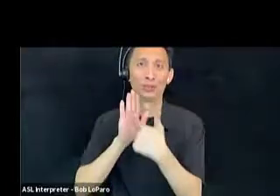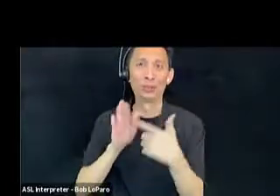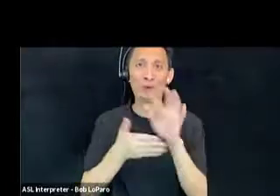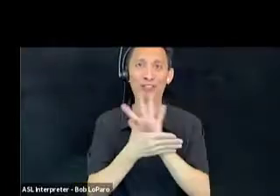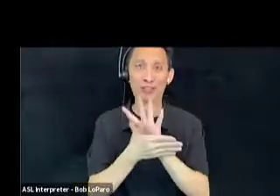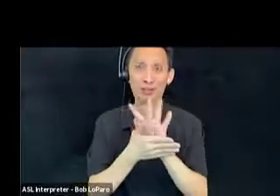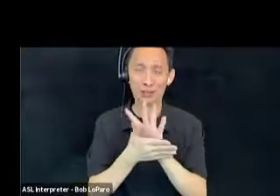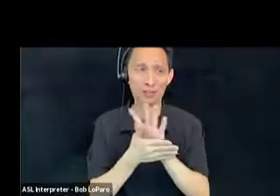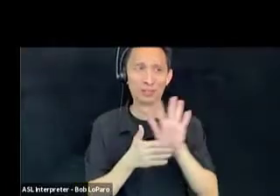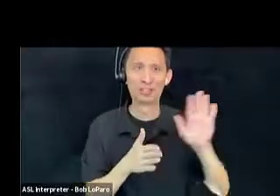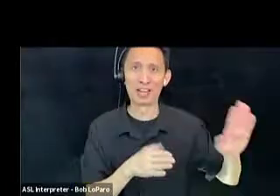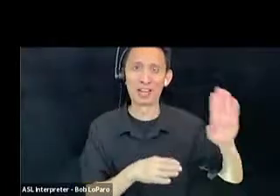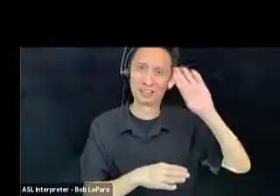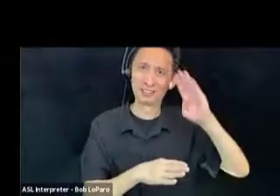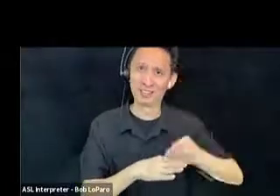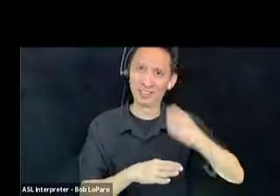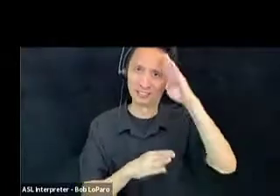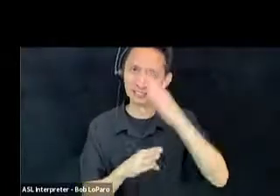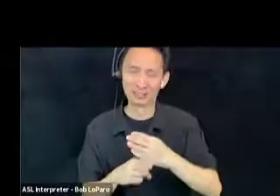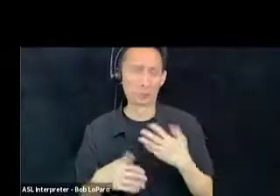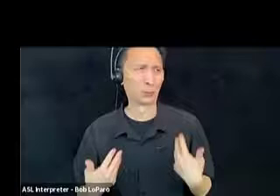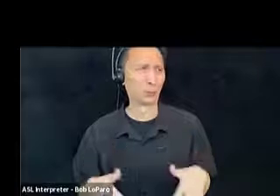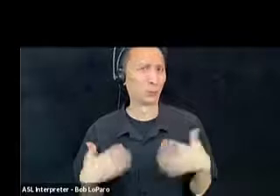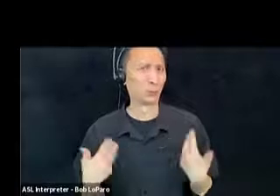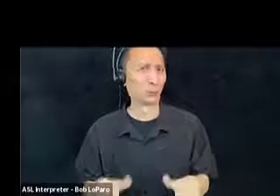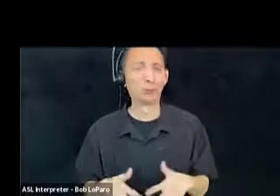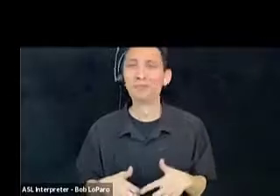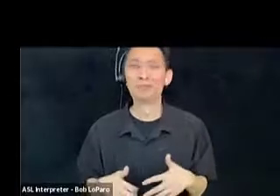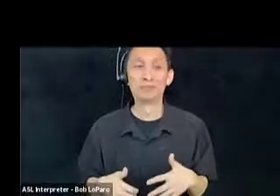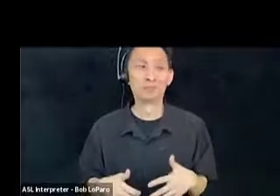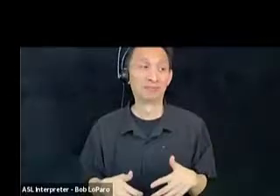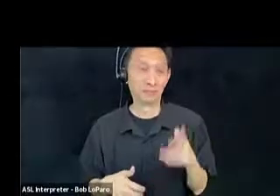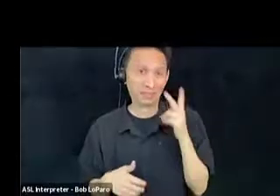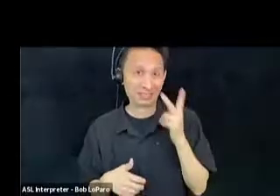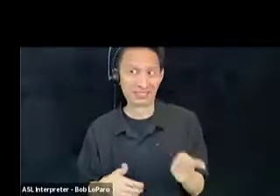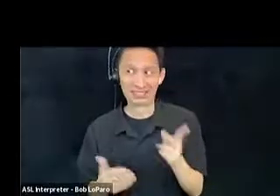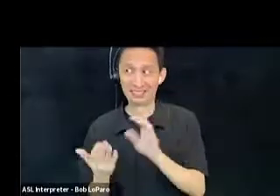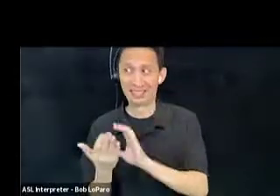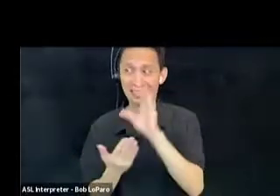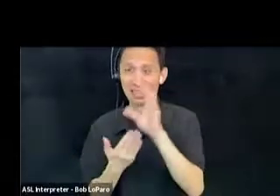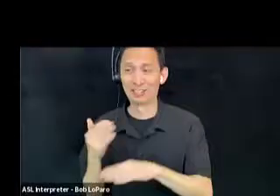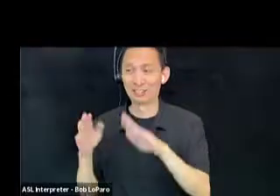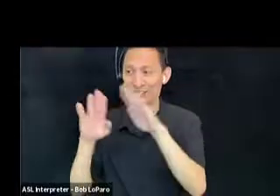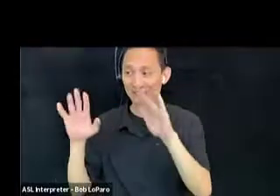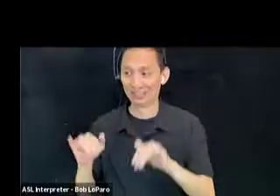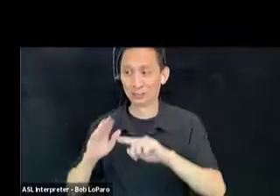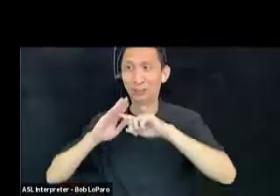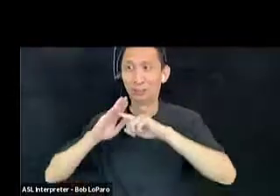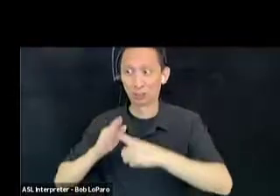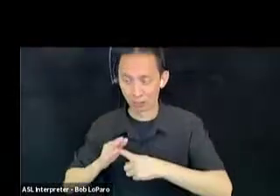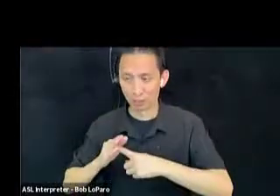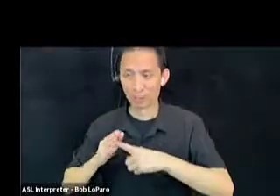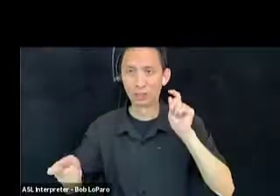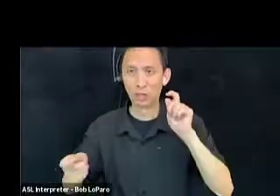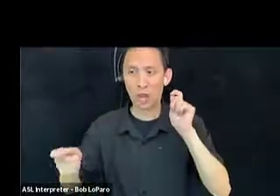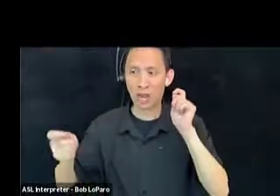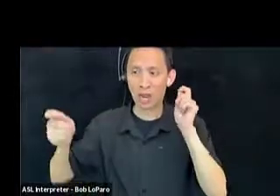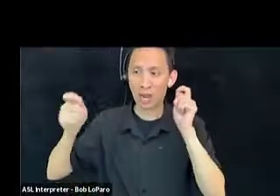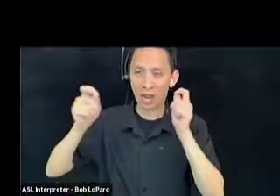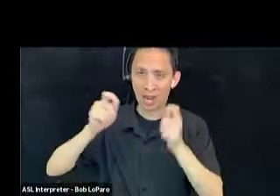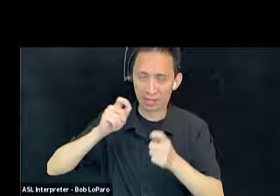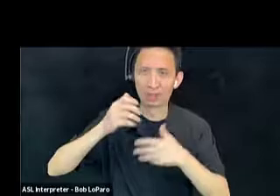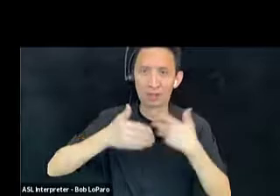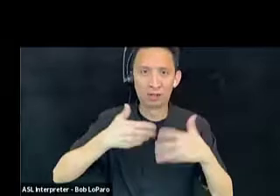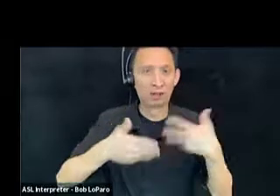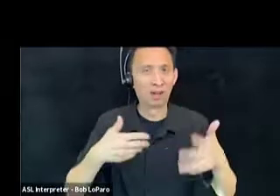such wonderful examples of how, uh, calendar system could start and evolve over time to build so many concepts and communication strategies